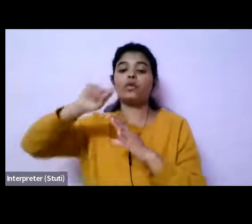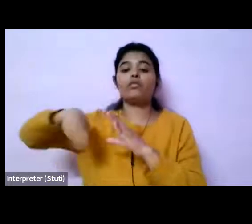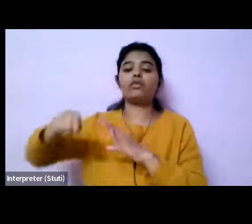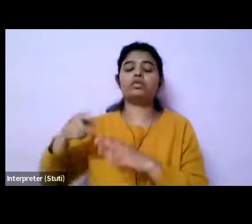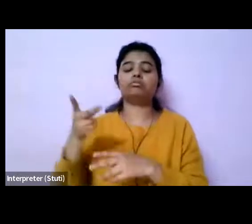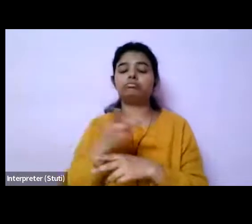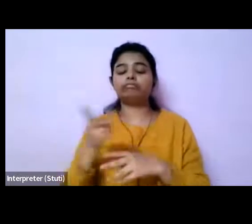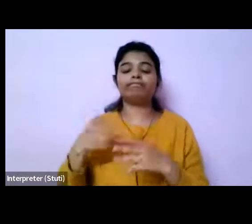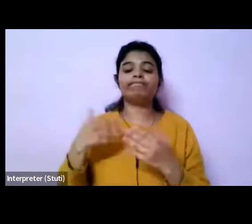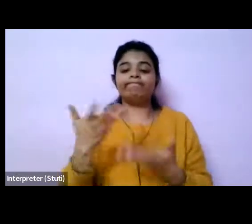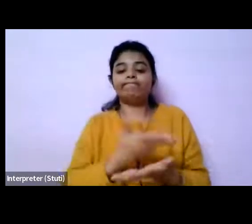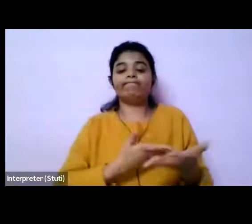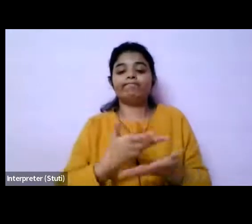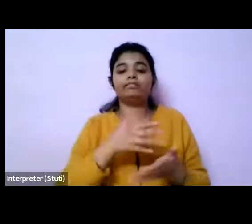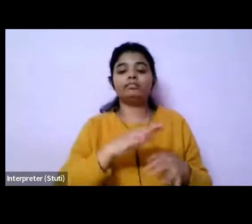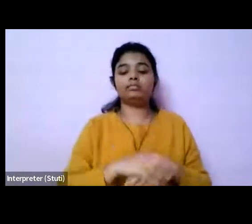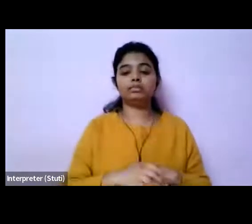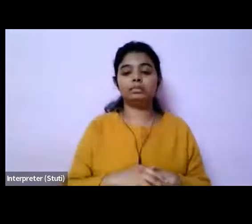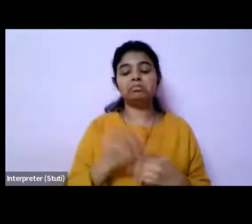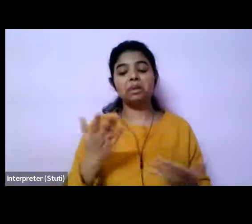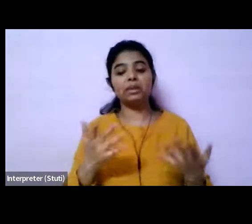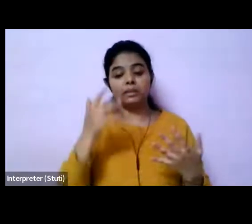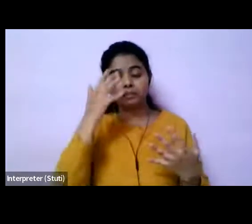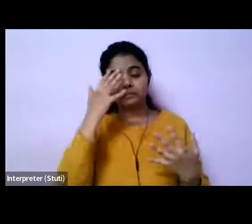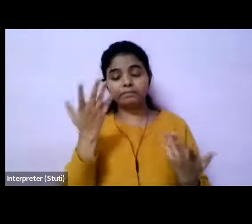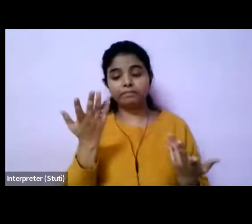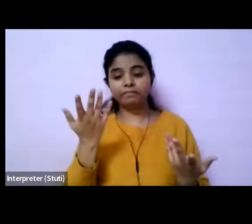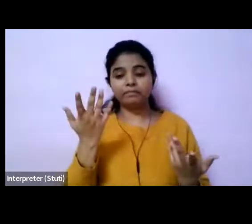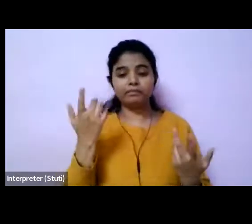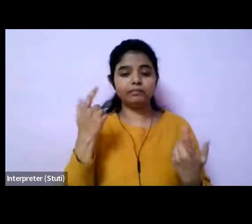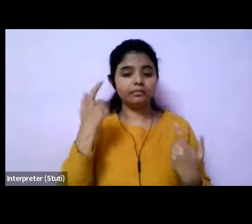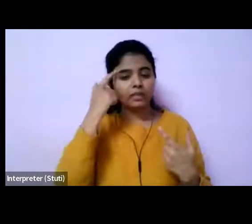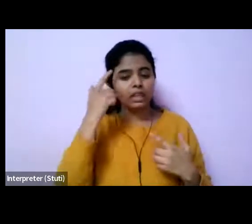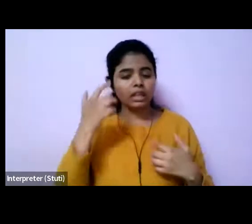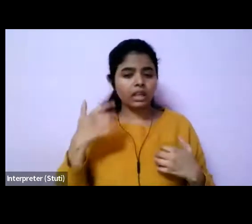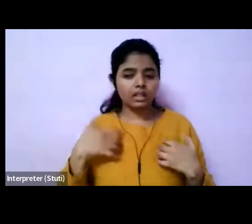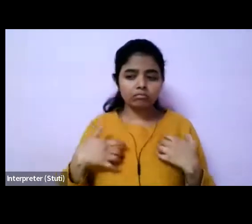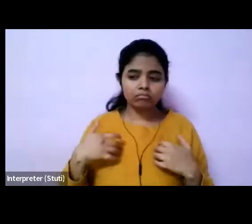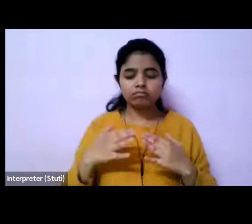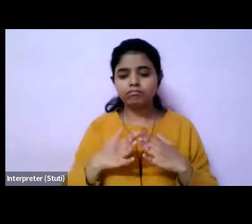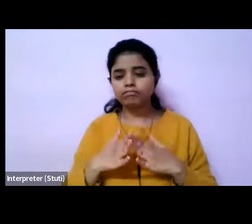intelligent, uninhibited, and high-spirited, who